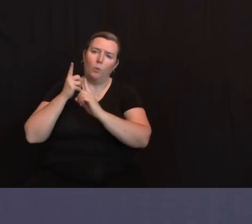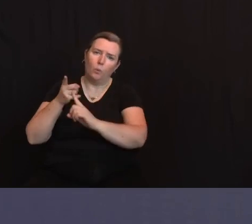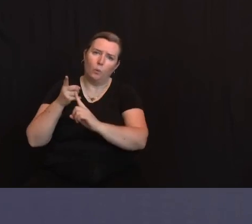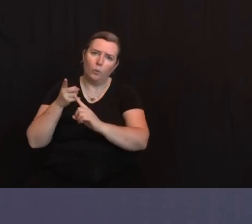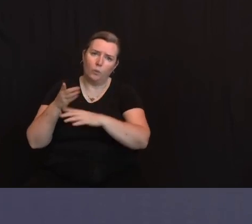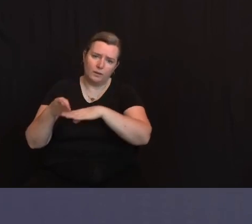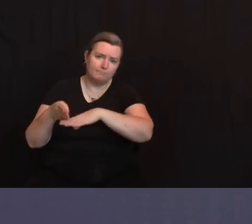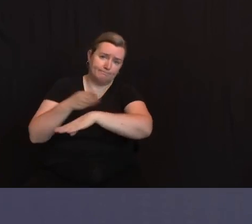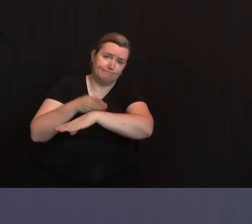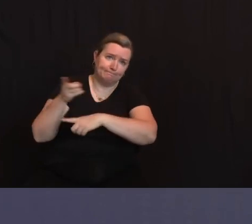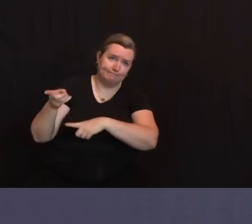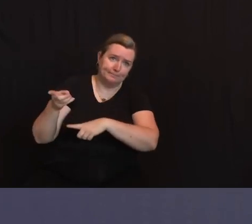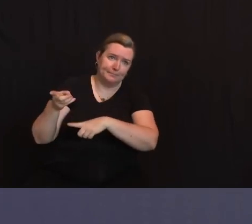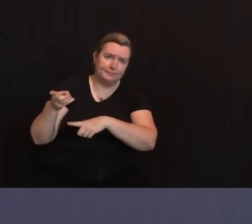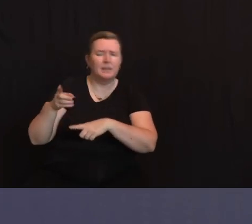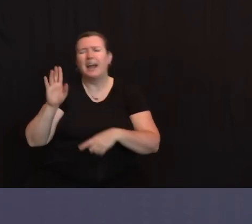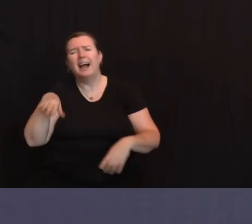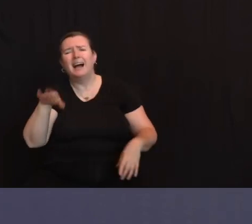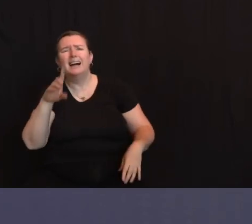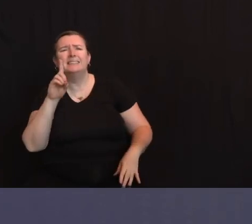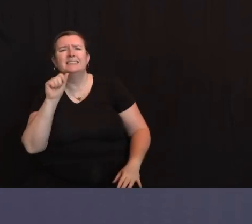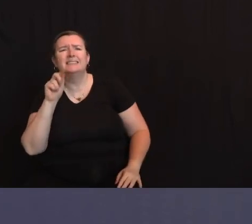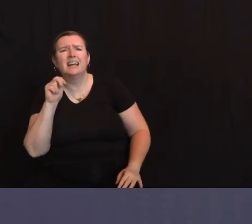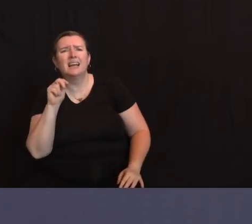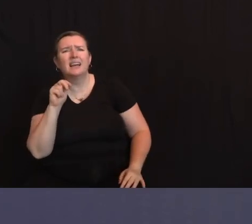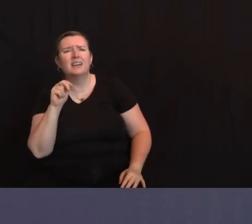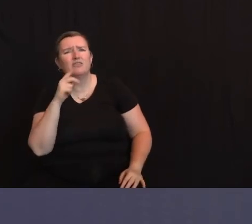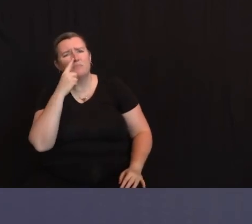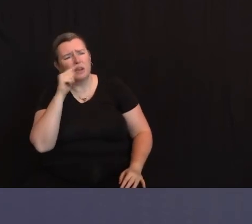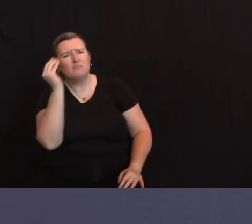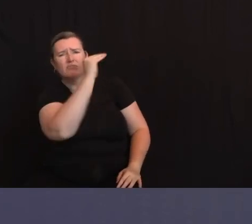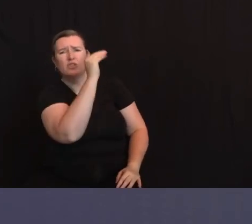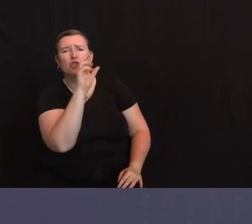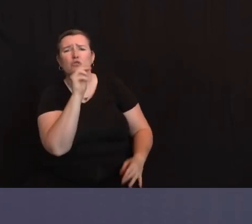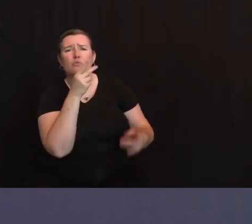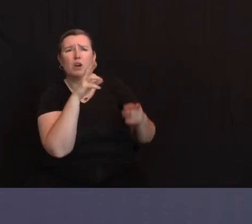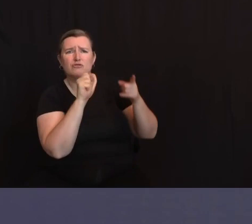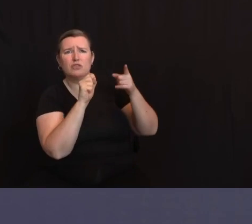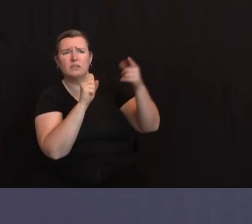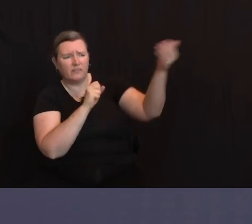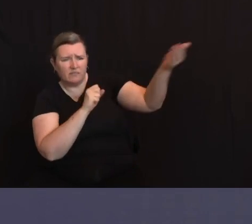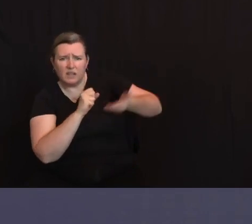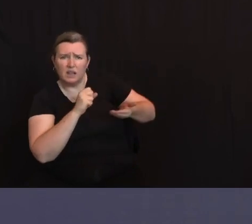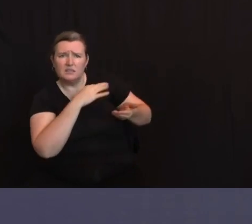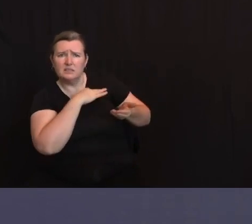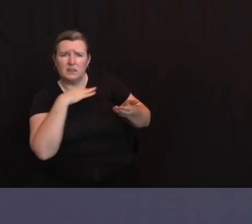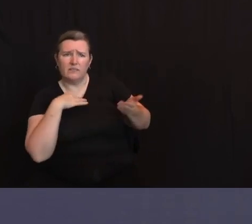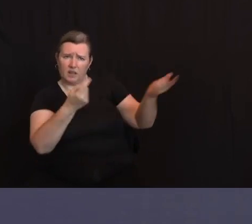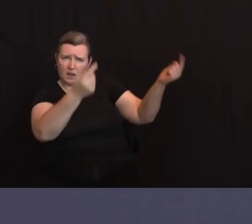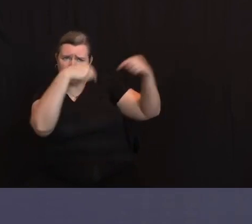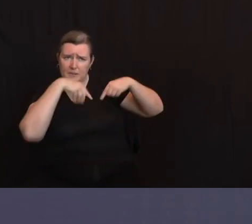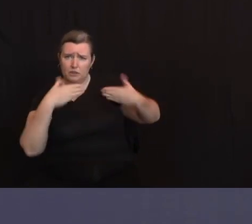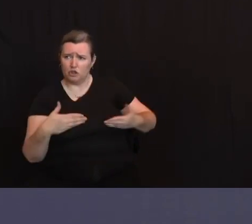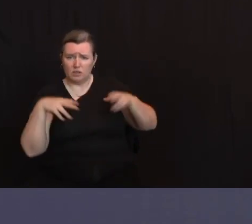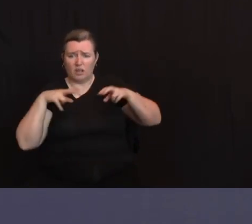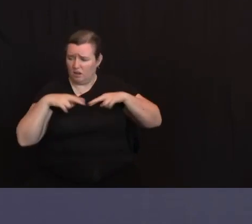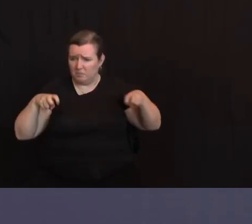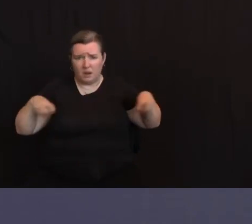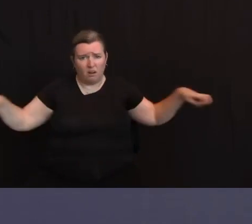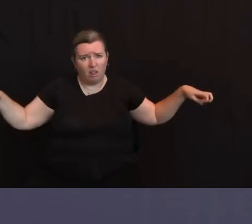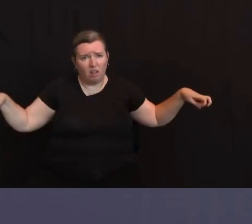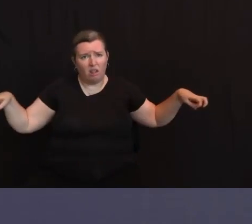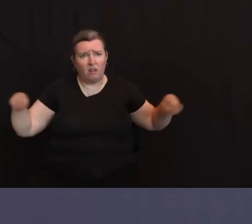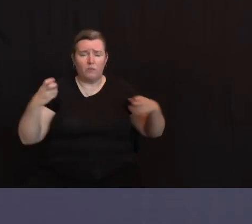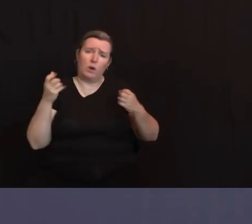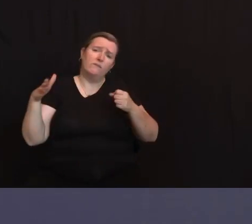probably, Dan, I'm going to look to you, maybe get the Rutgers folks back in here to give you a fuller reporting on where that stands. But Judy,